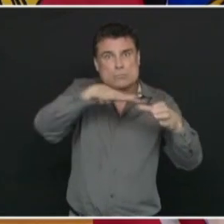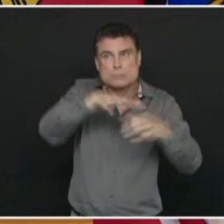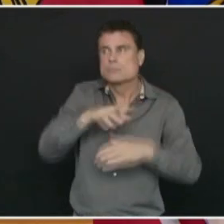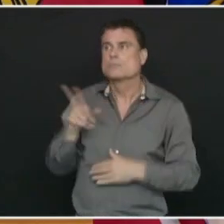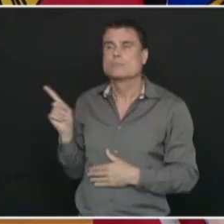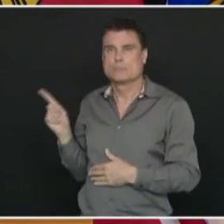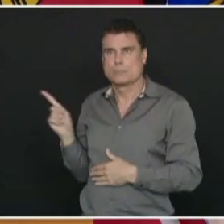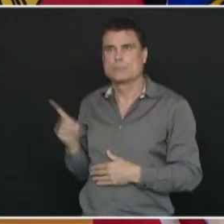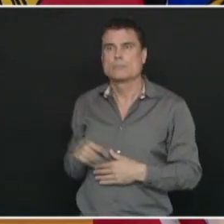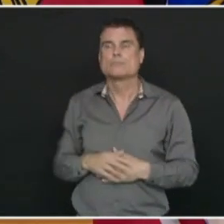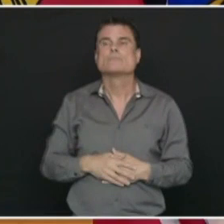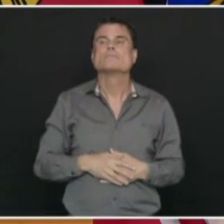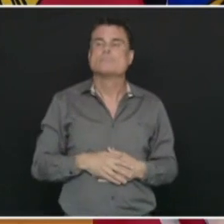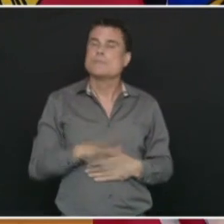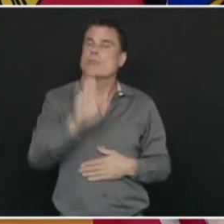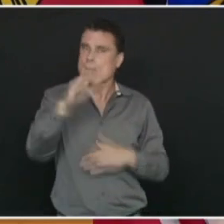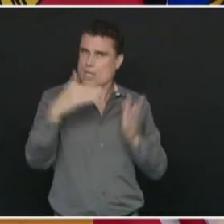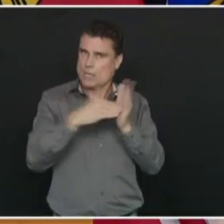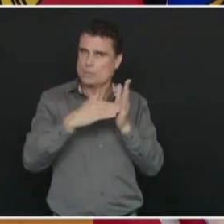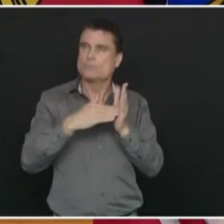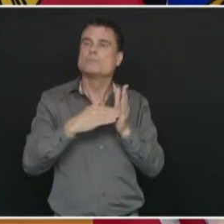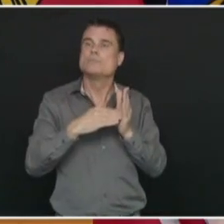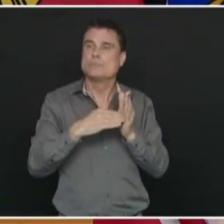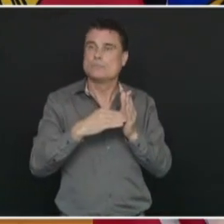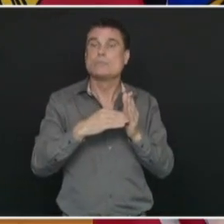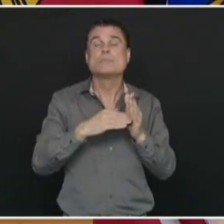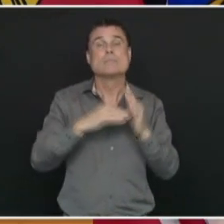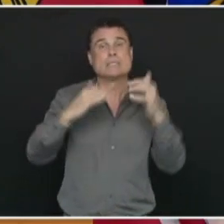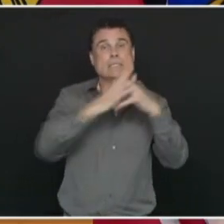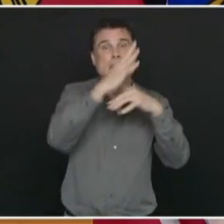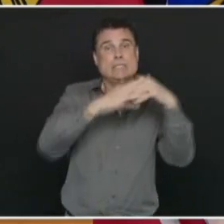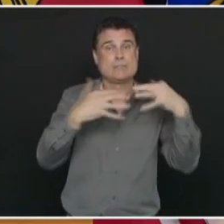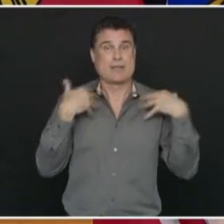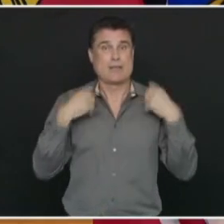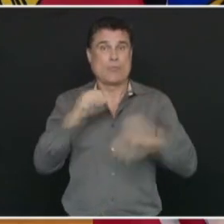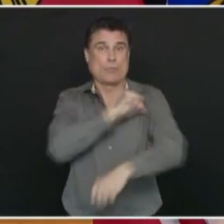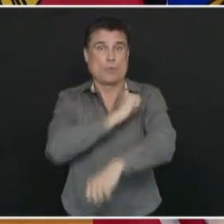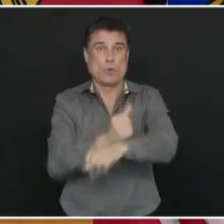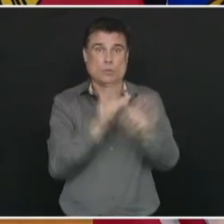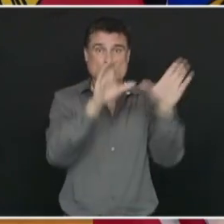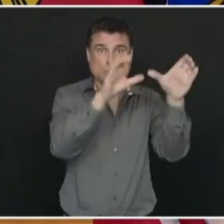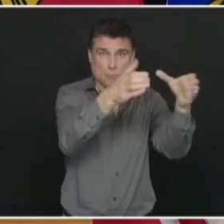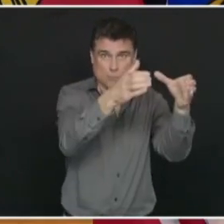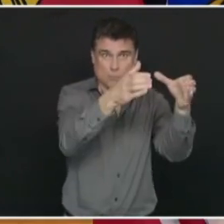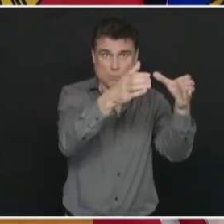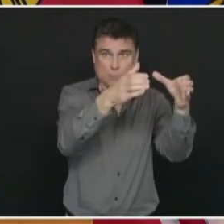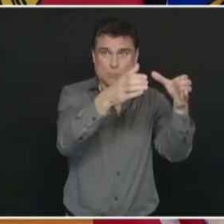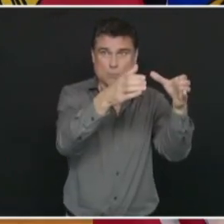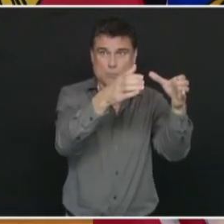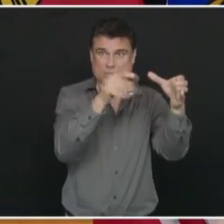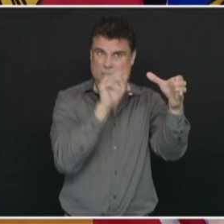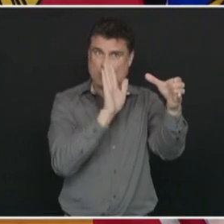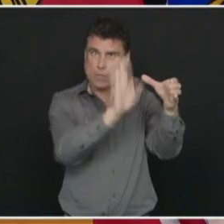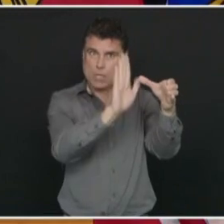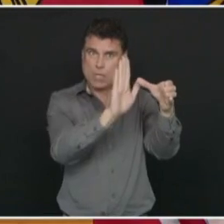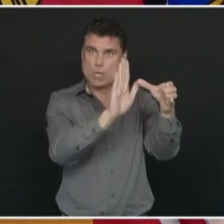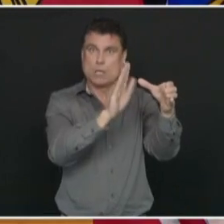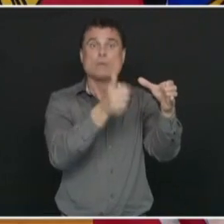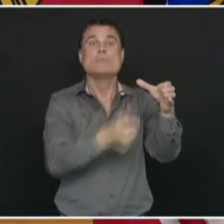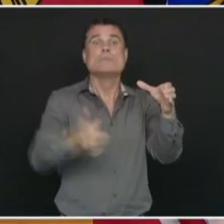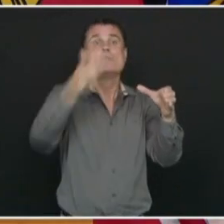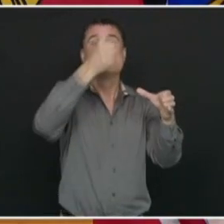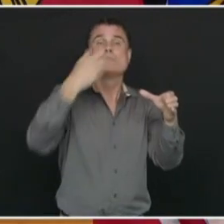are contingency plans and plans being put in place to, in some cases, remove elders from